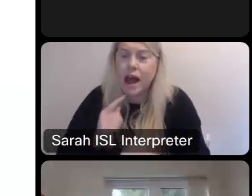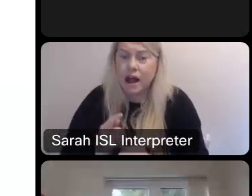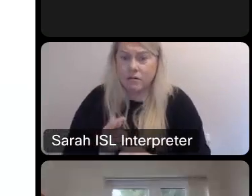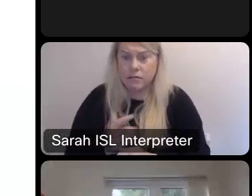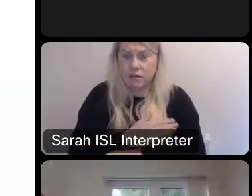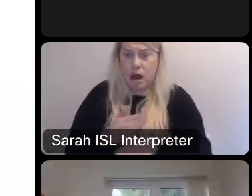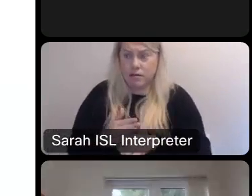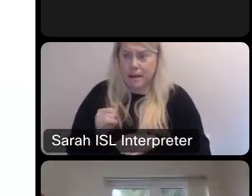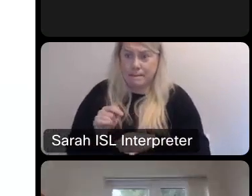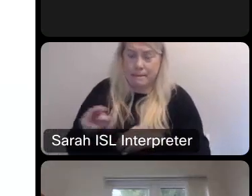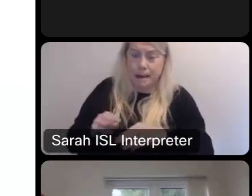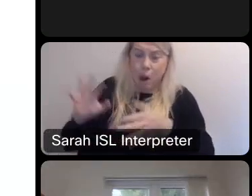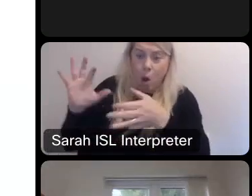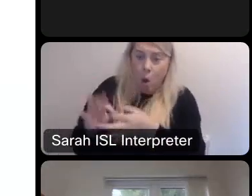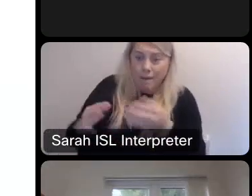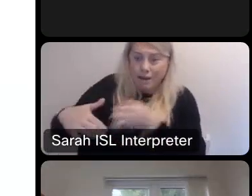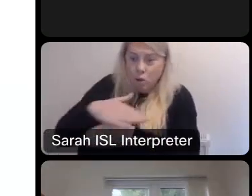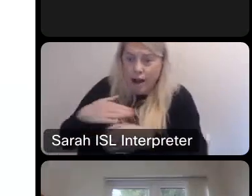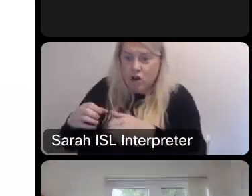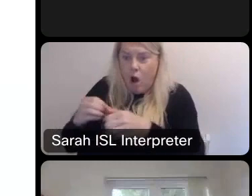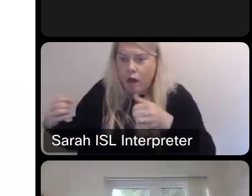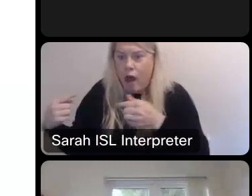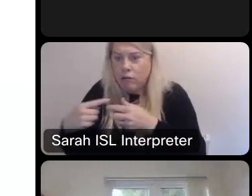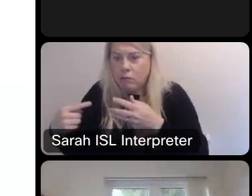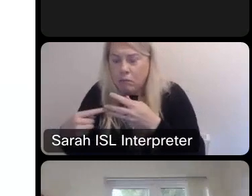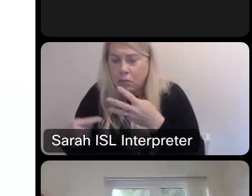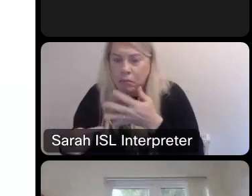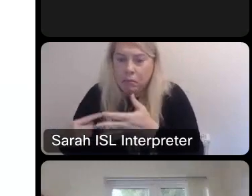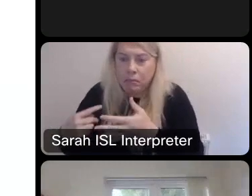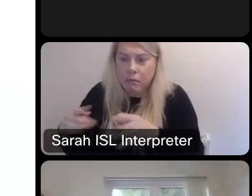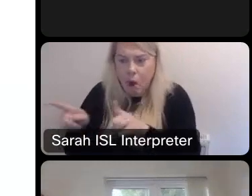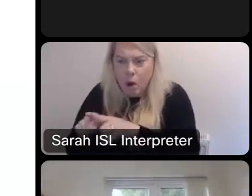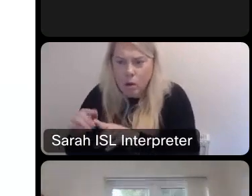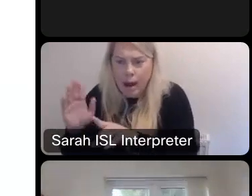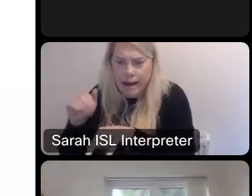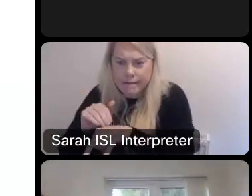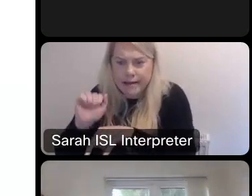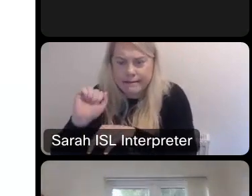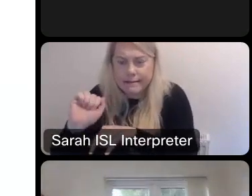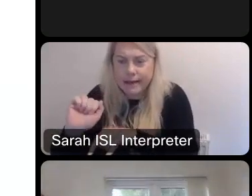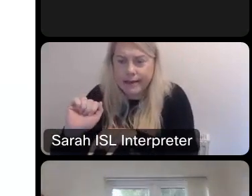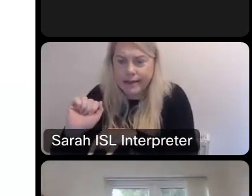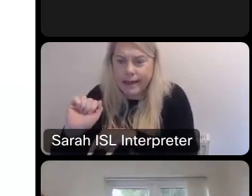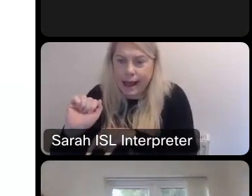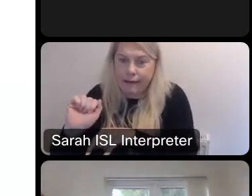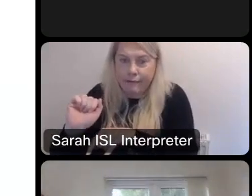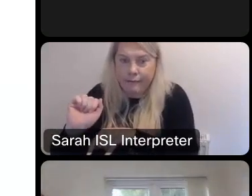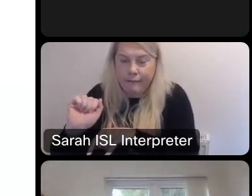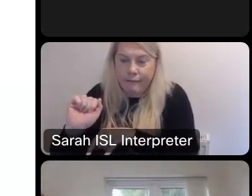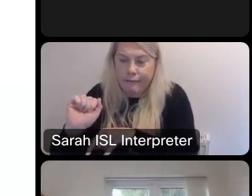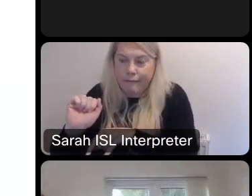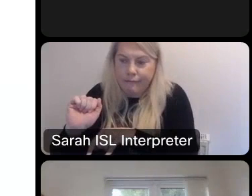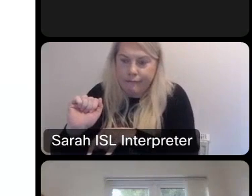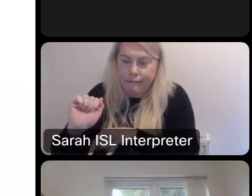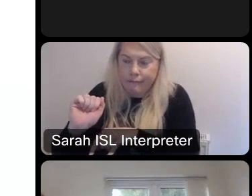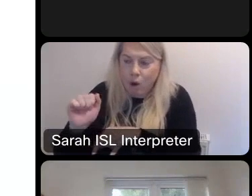home situations, I suppose, and other factors then also contribute to their ability to be supported and their